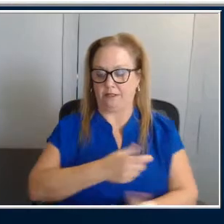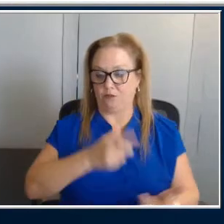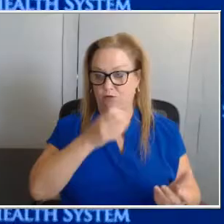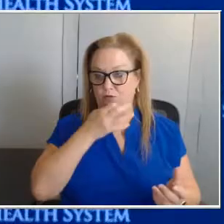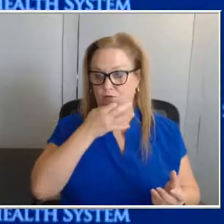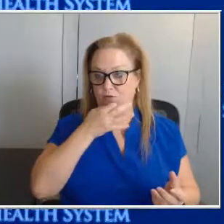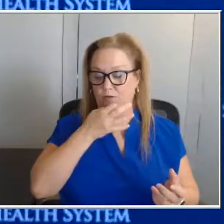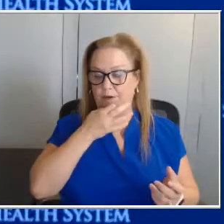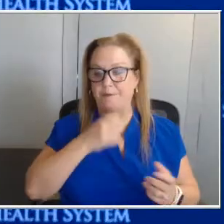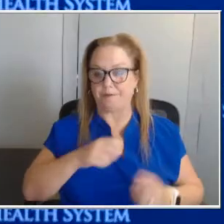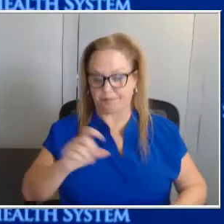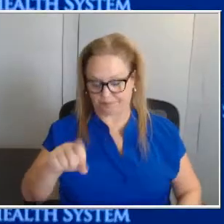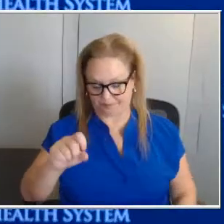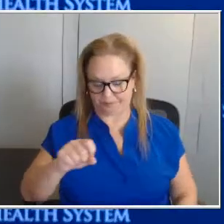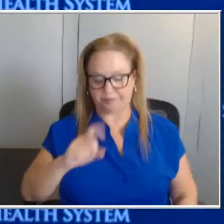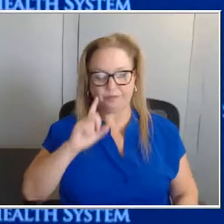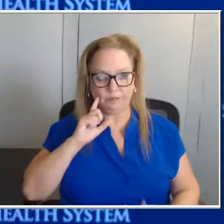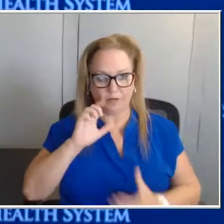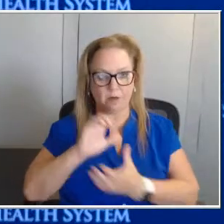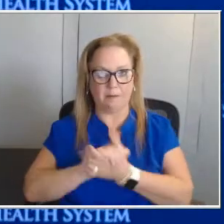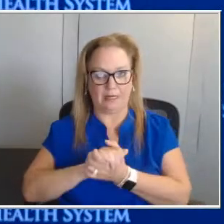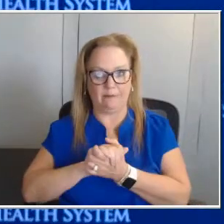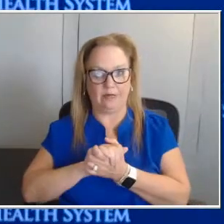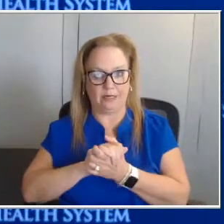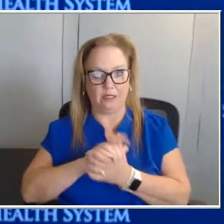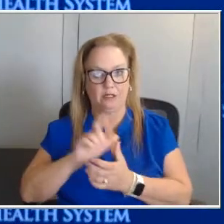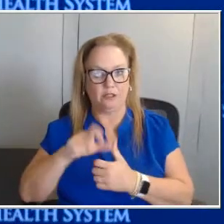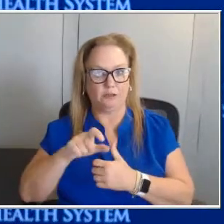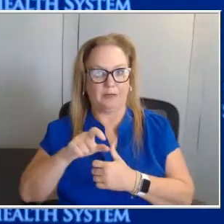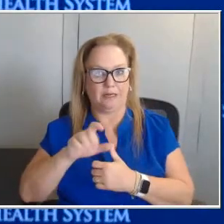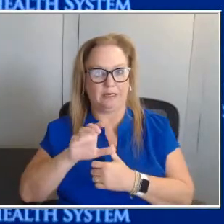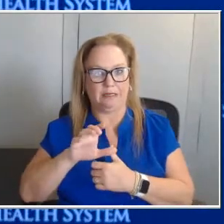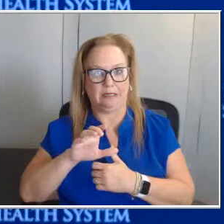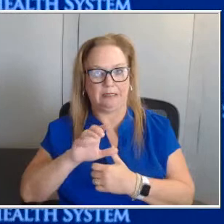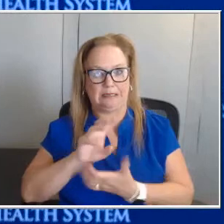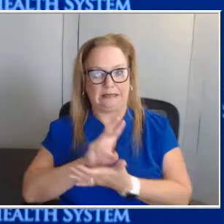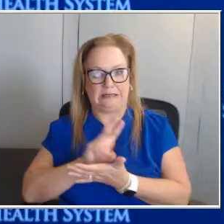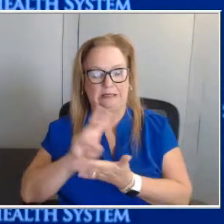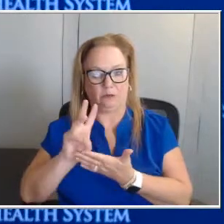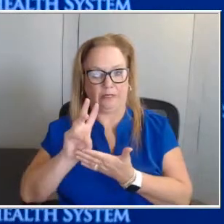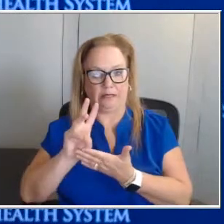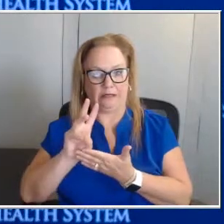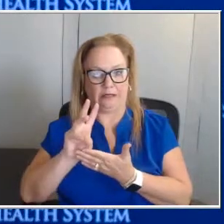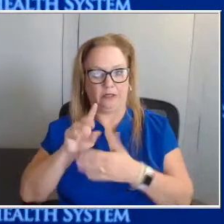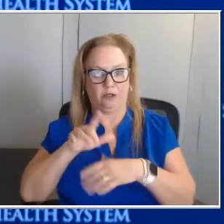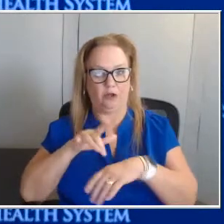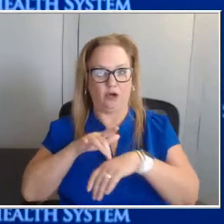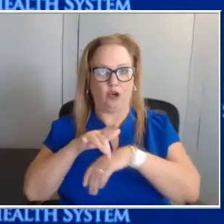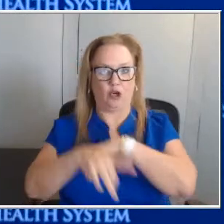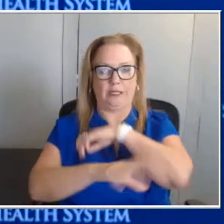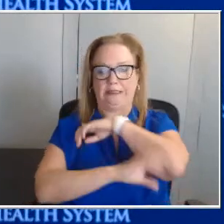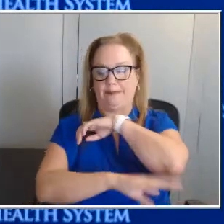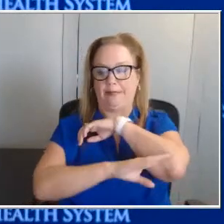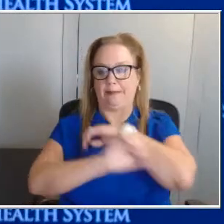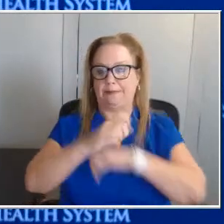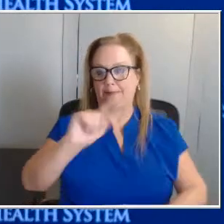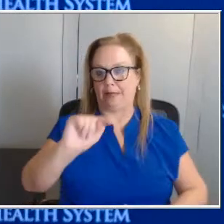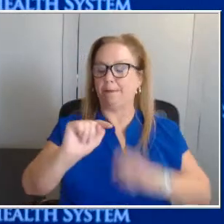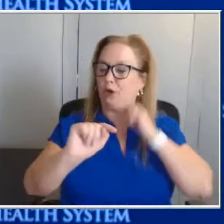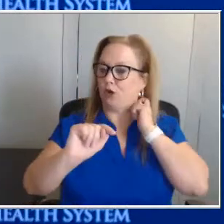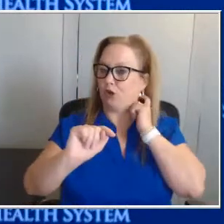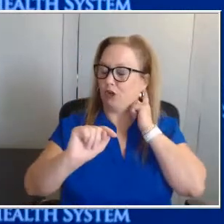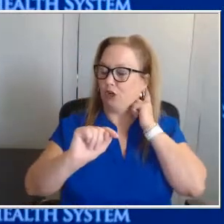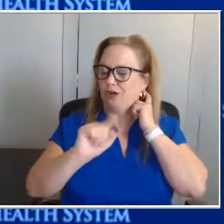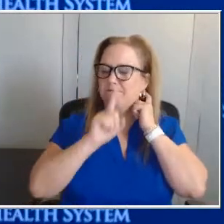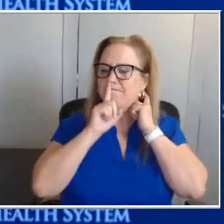think we're believing it should be sometime in the next 6 weeks, so maybe that early September period. I haven't seen any new updates